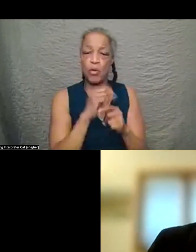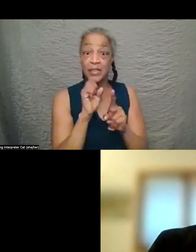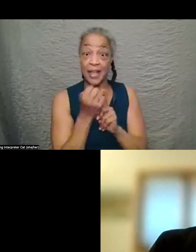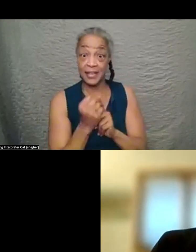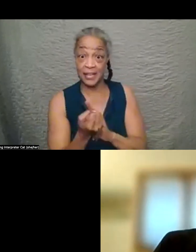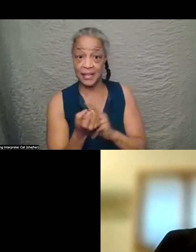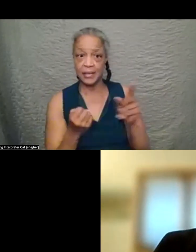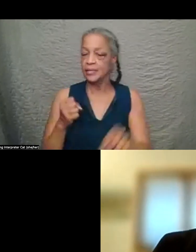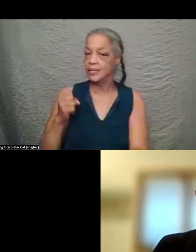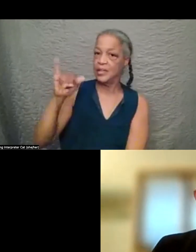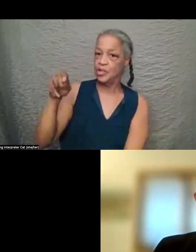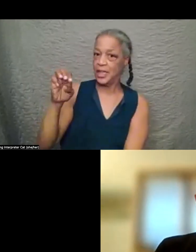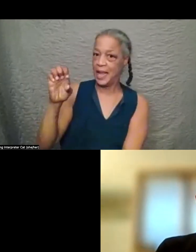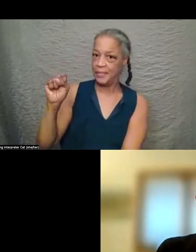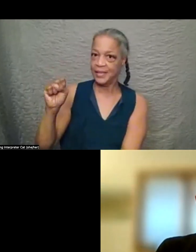Yeah, I mean,